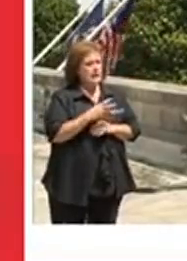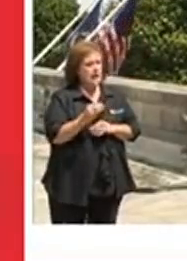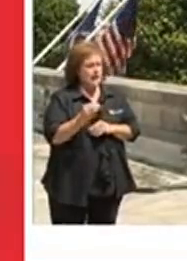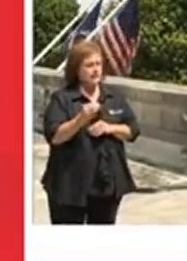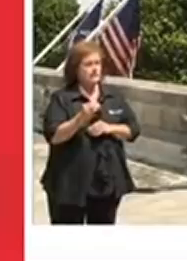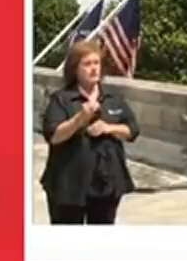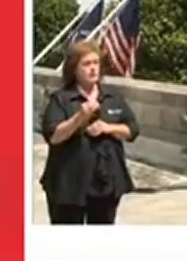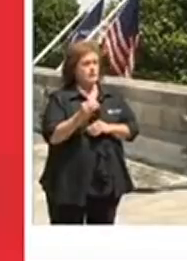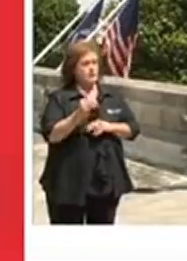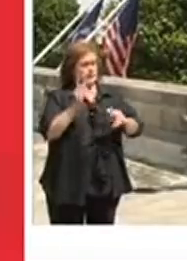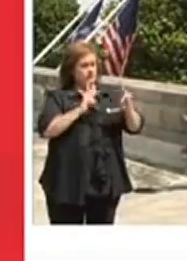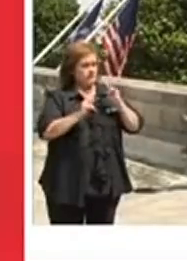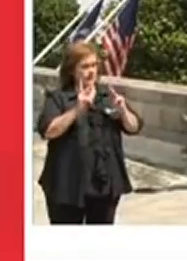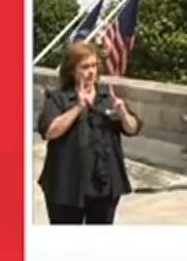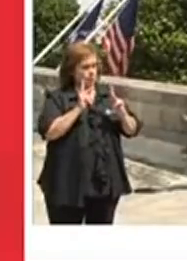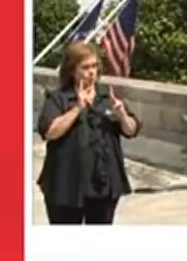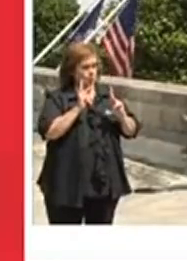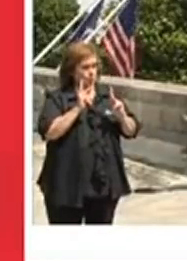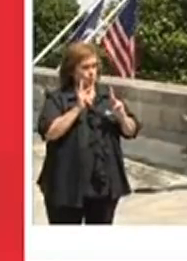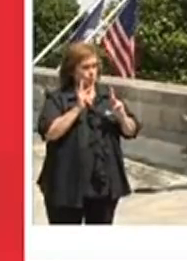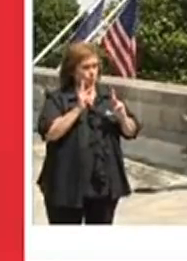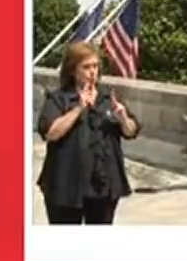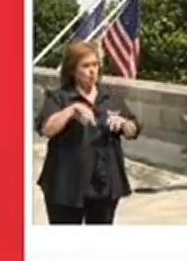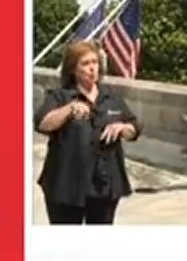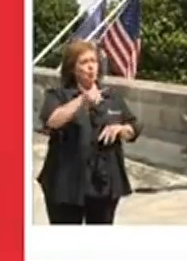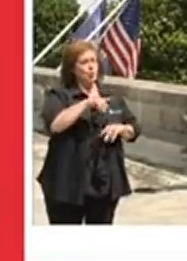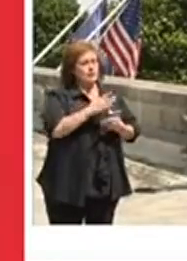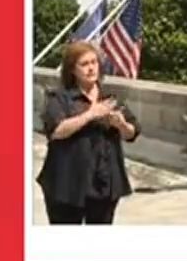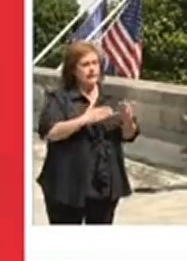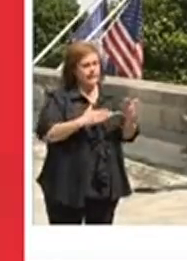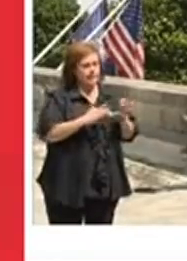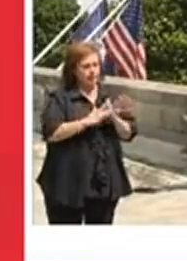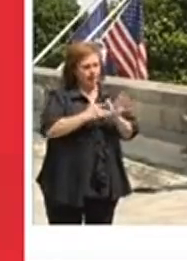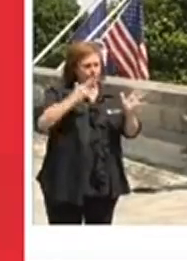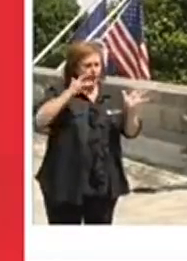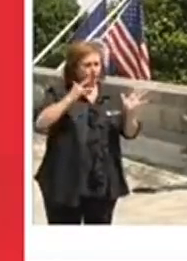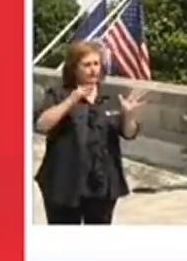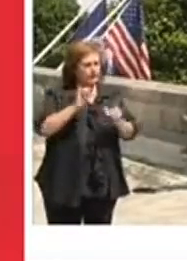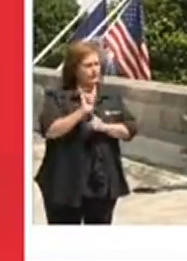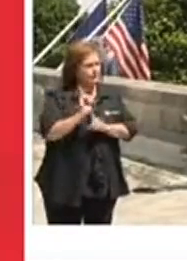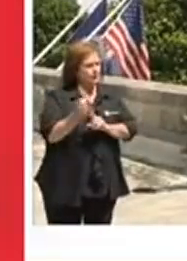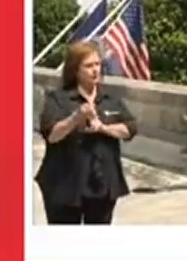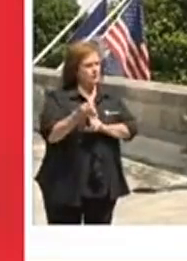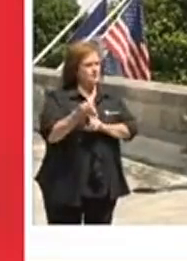that individuals may attempt to take advantage of this situation.